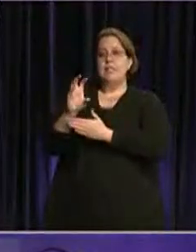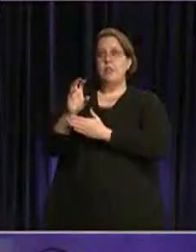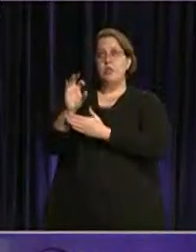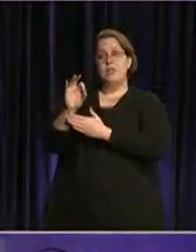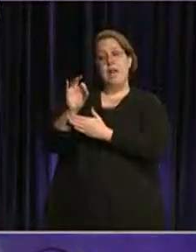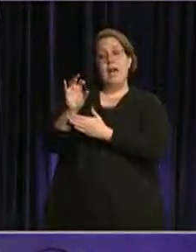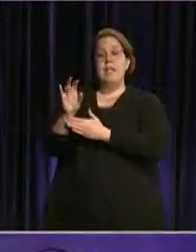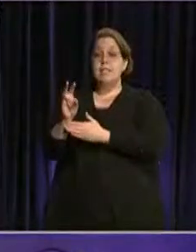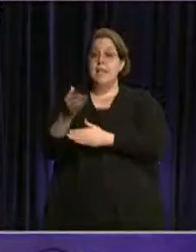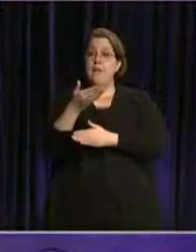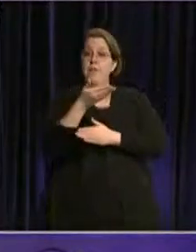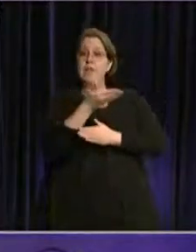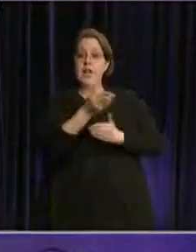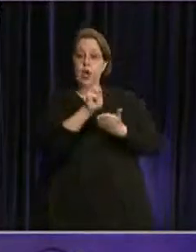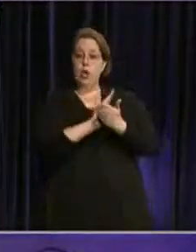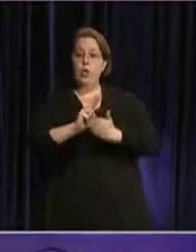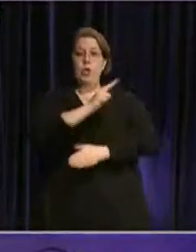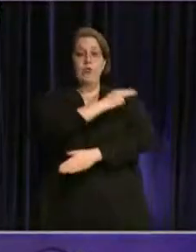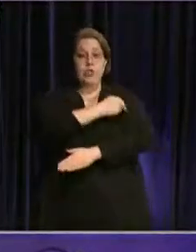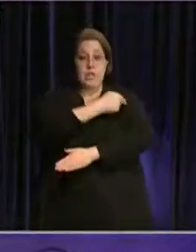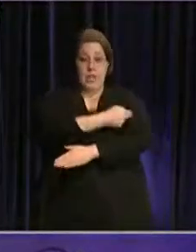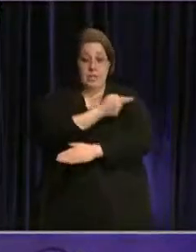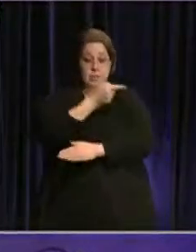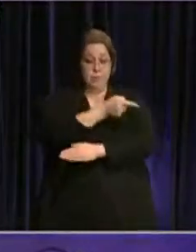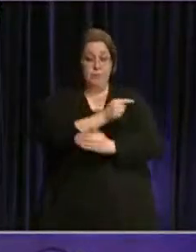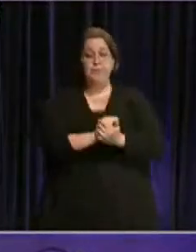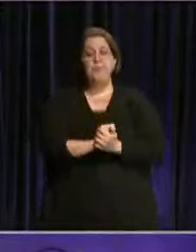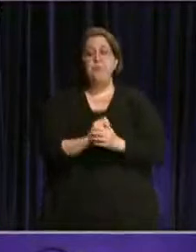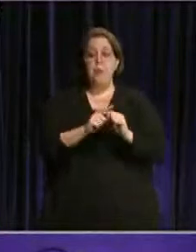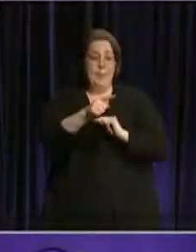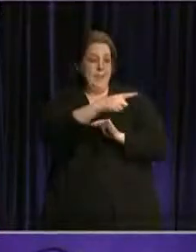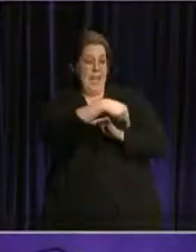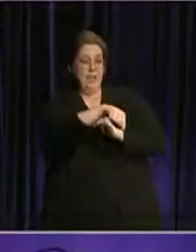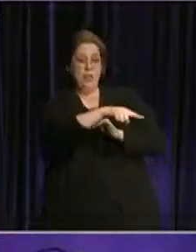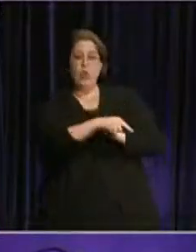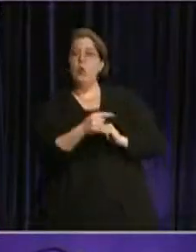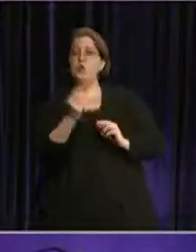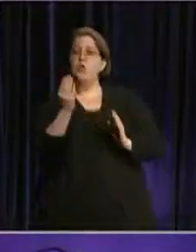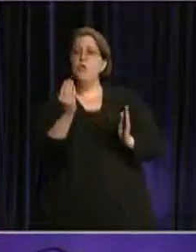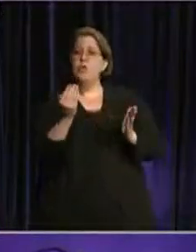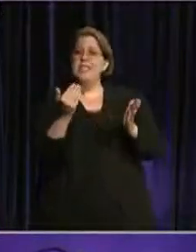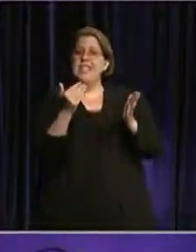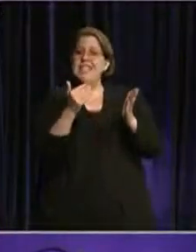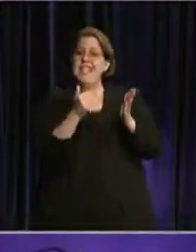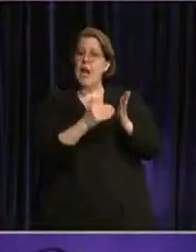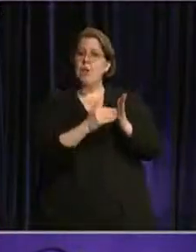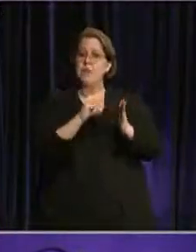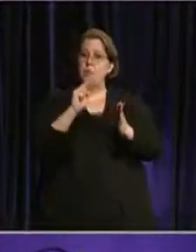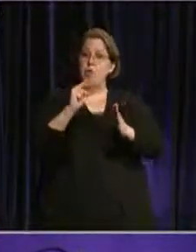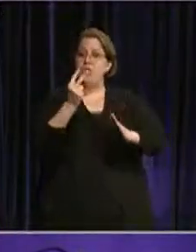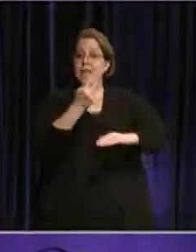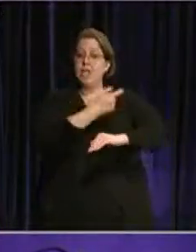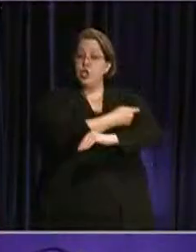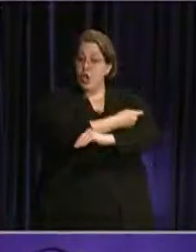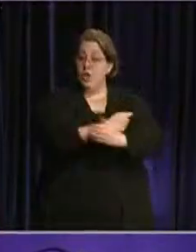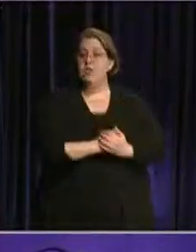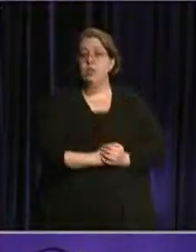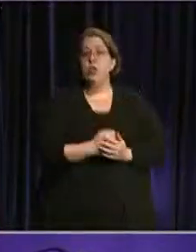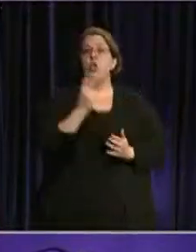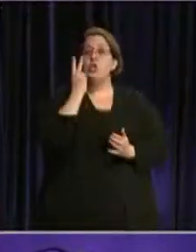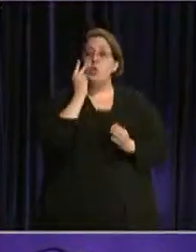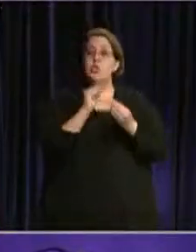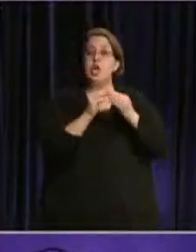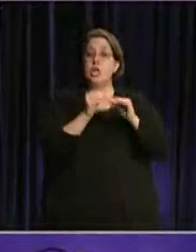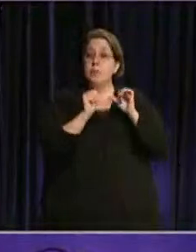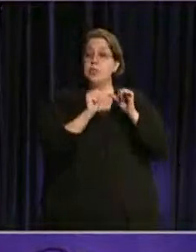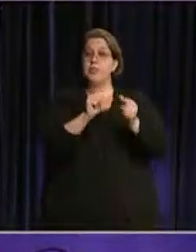25,697 at the University Hospital site, but of those, 14,000 were second doses. So we're seeing our numbers